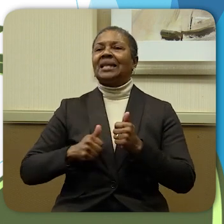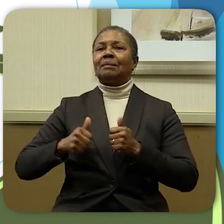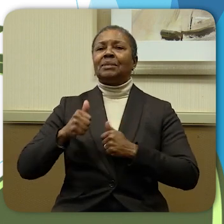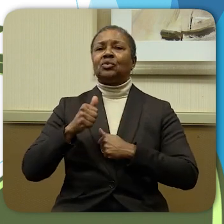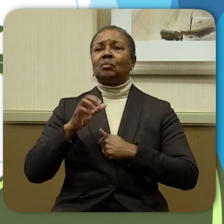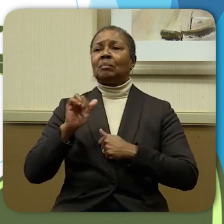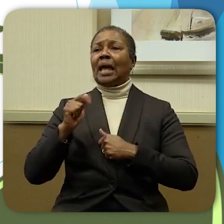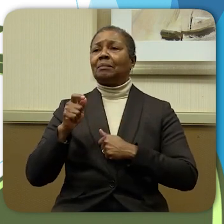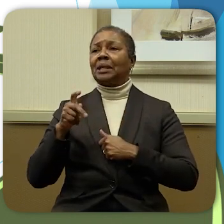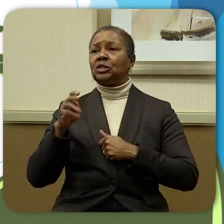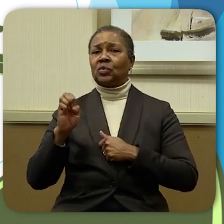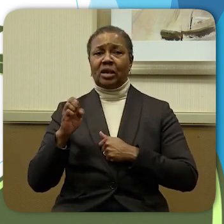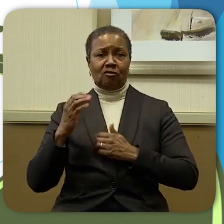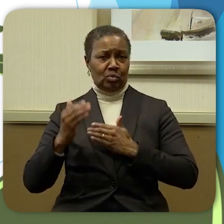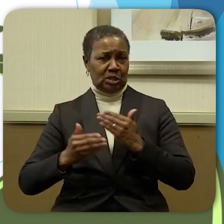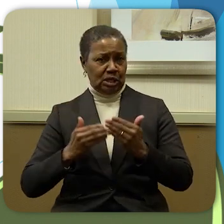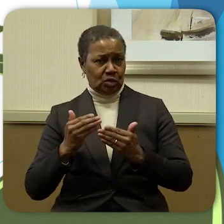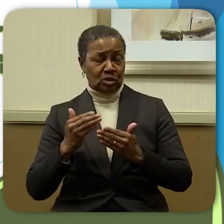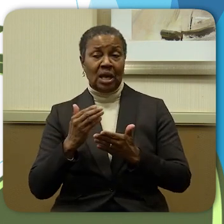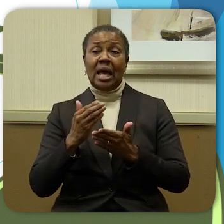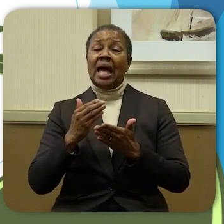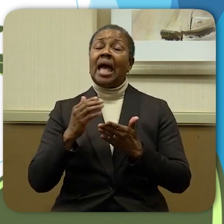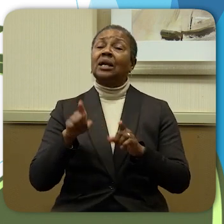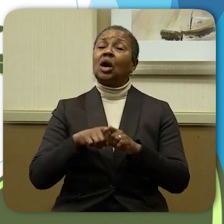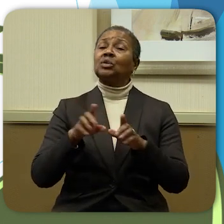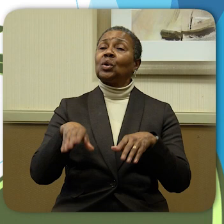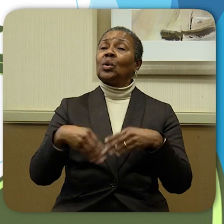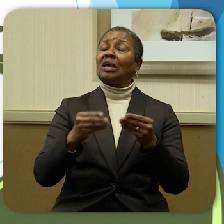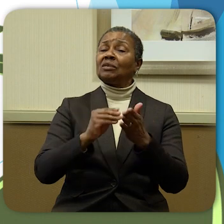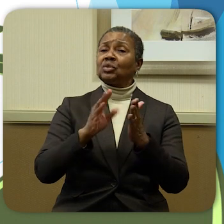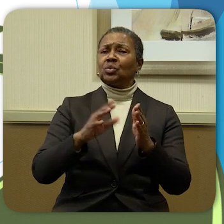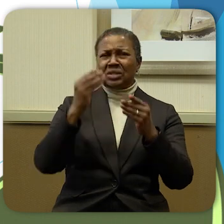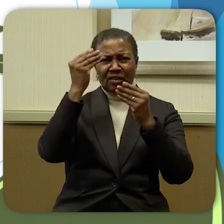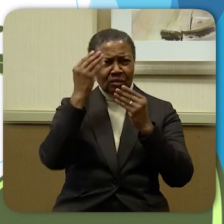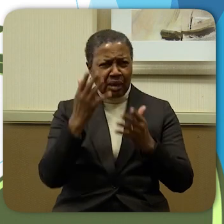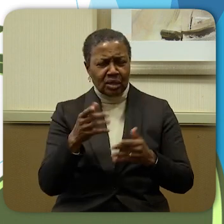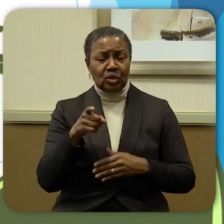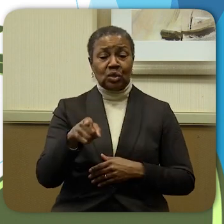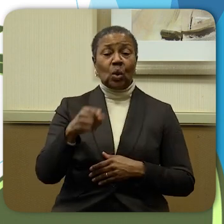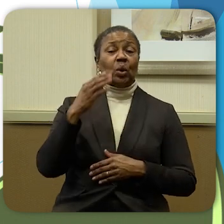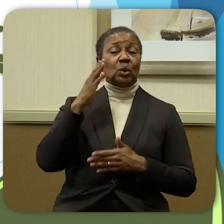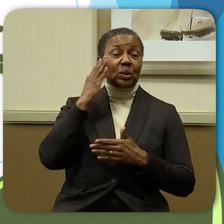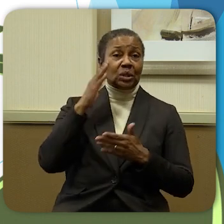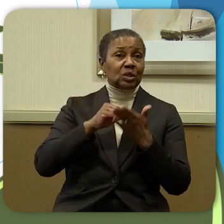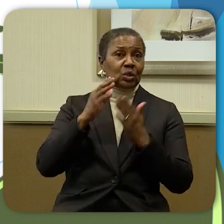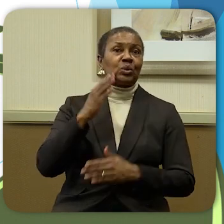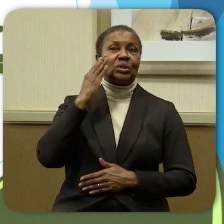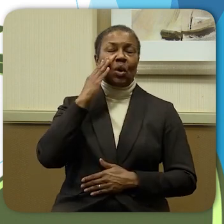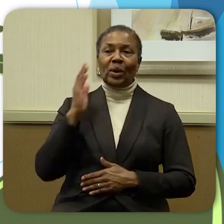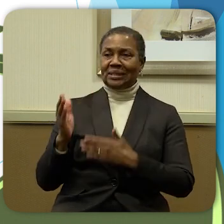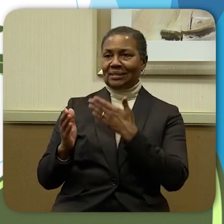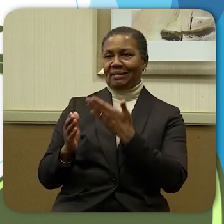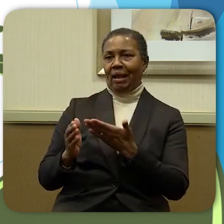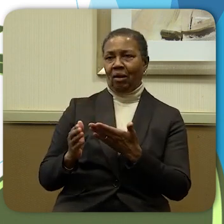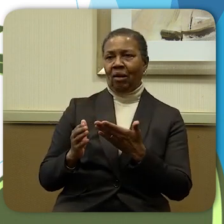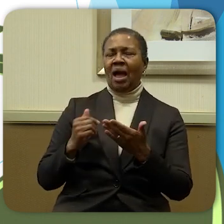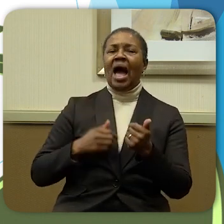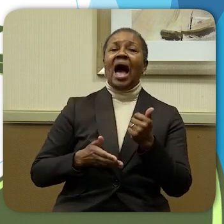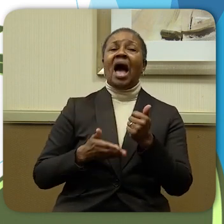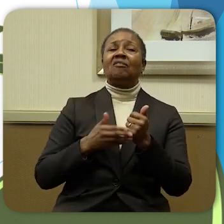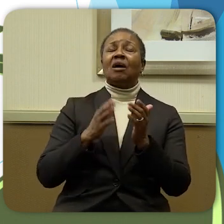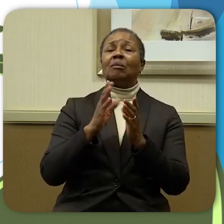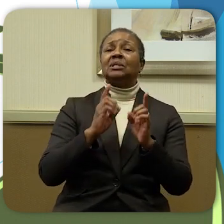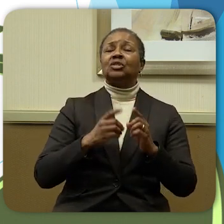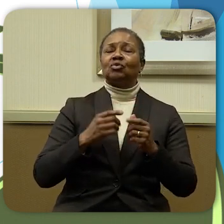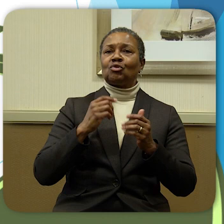And then making sure that students have information so that they know that this even exists. So I've helped some districts write these really